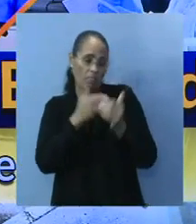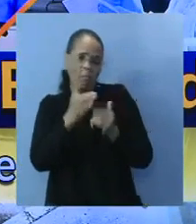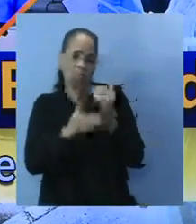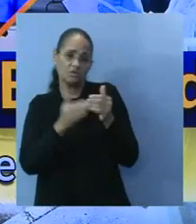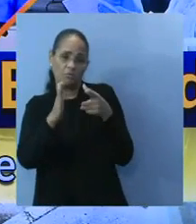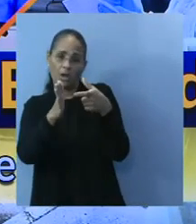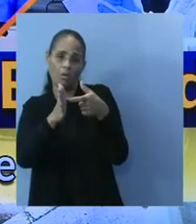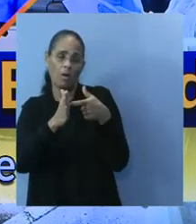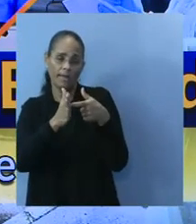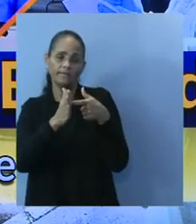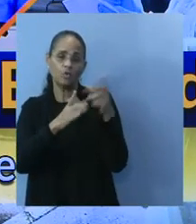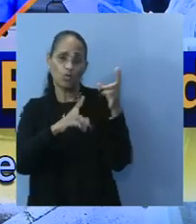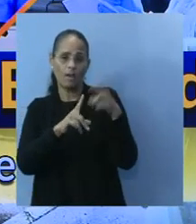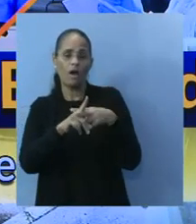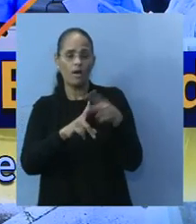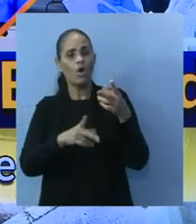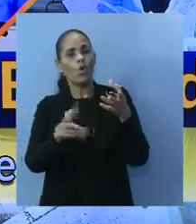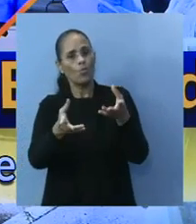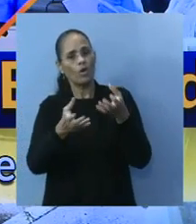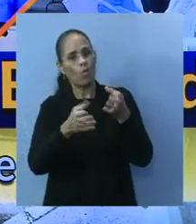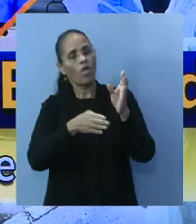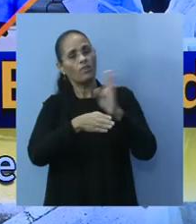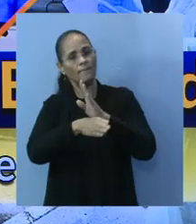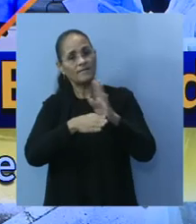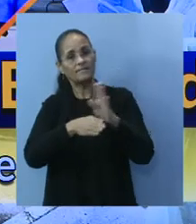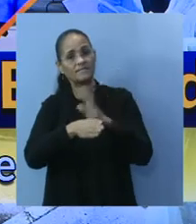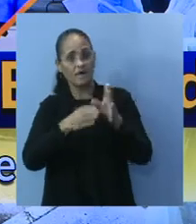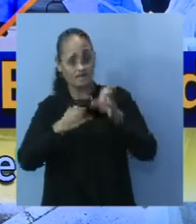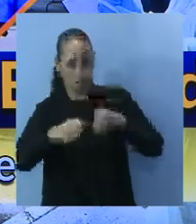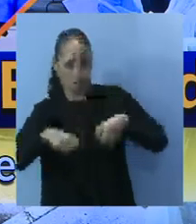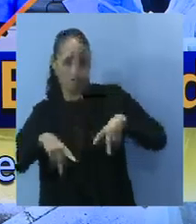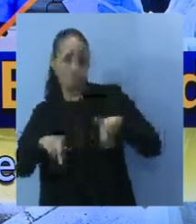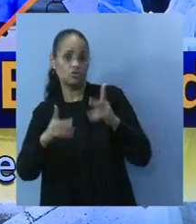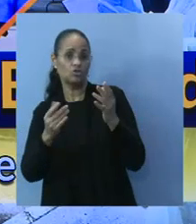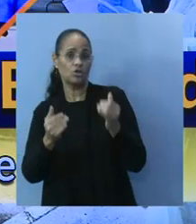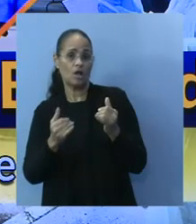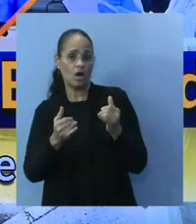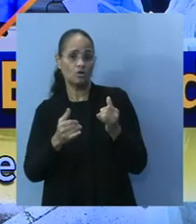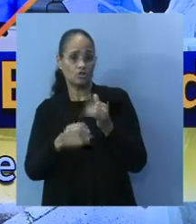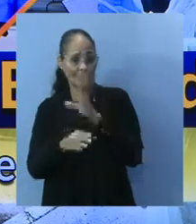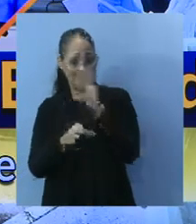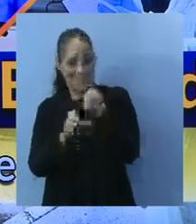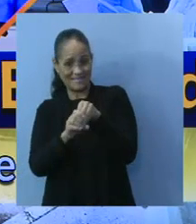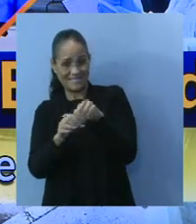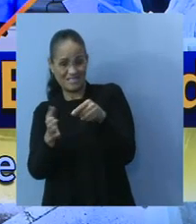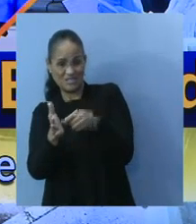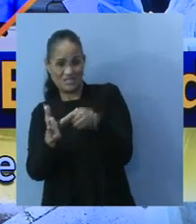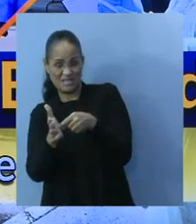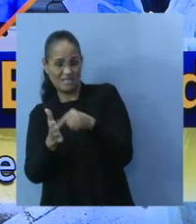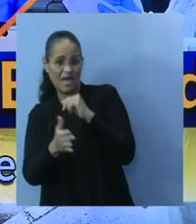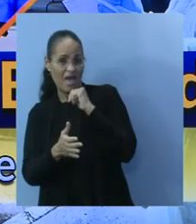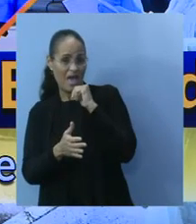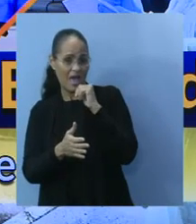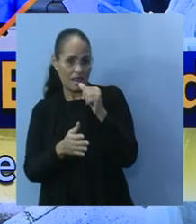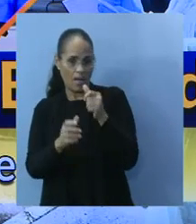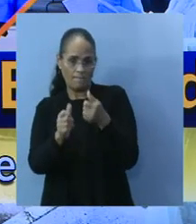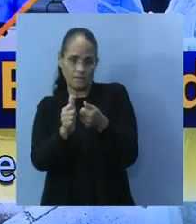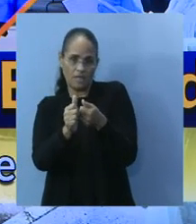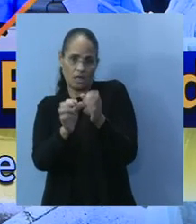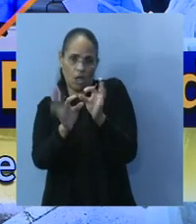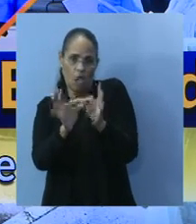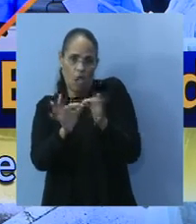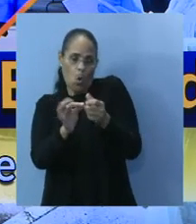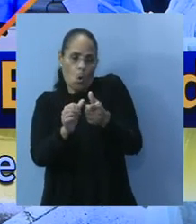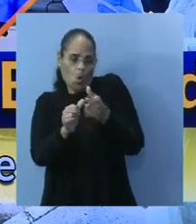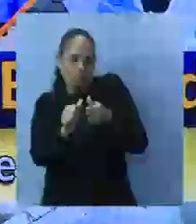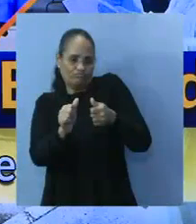required to apply. We want these businesses to have the opportunity to get access to this work and not be deterred by the